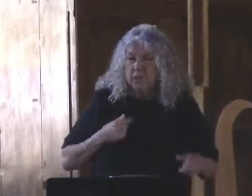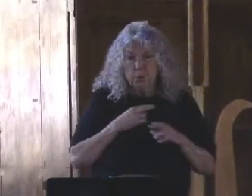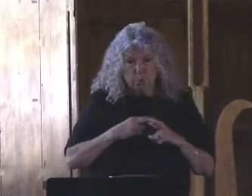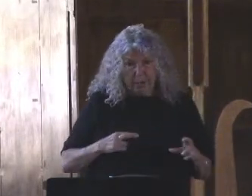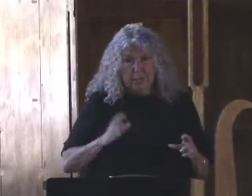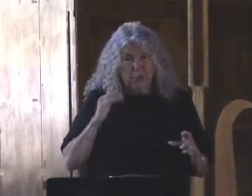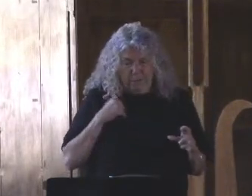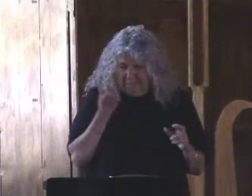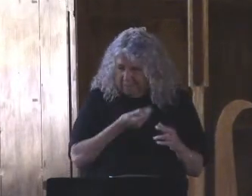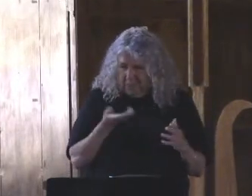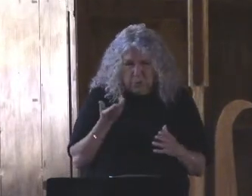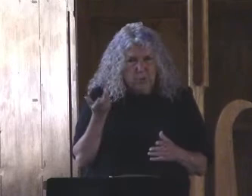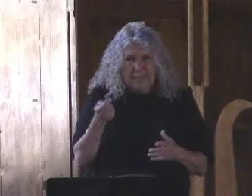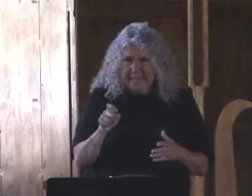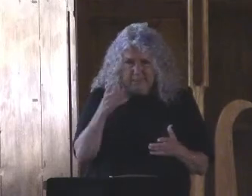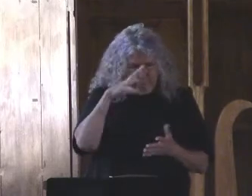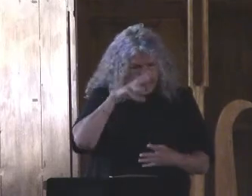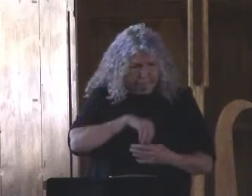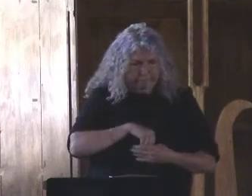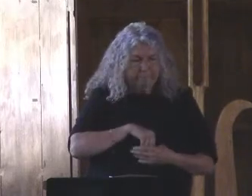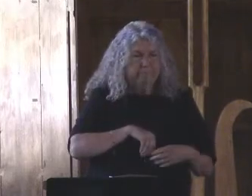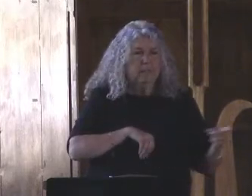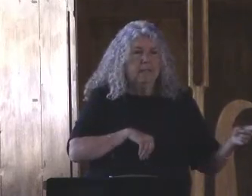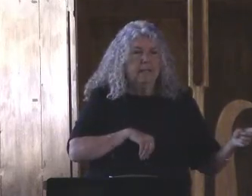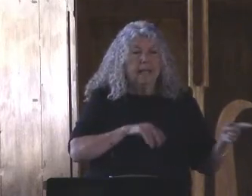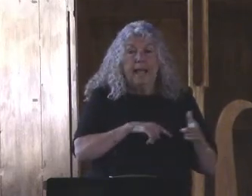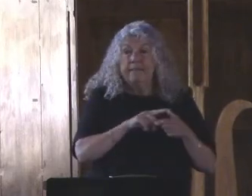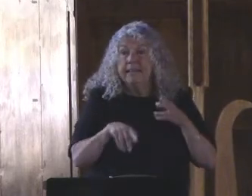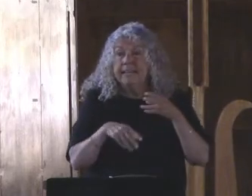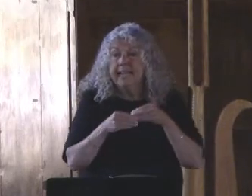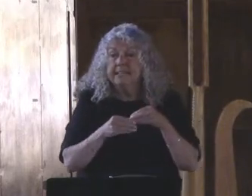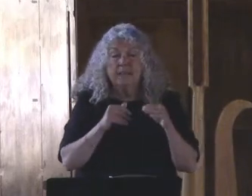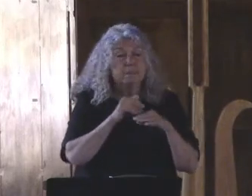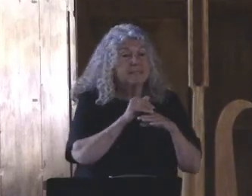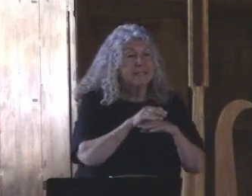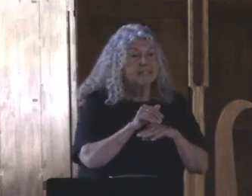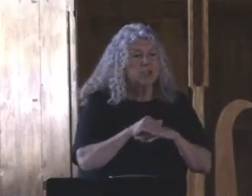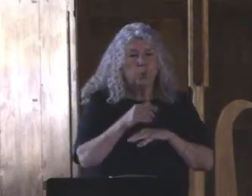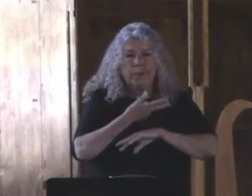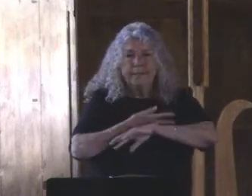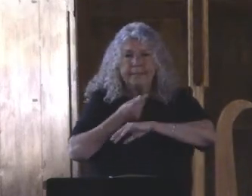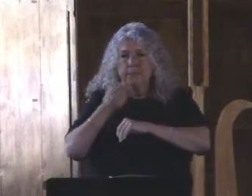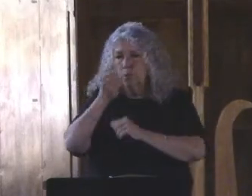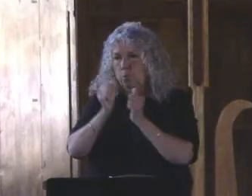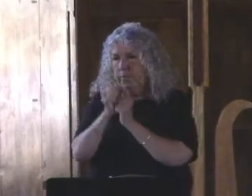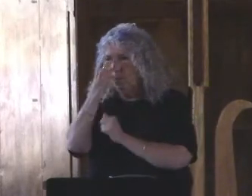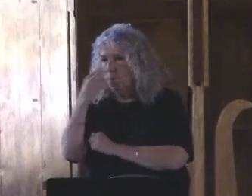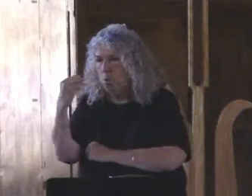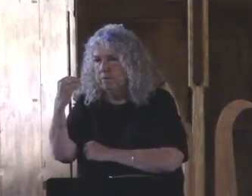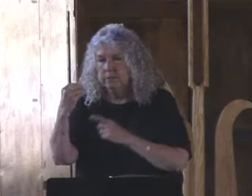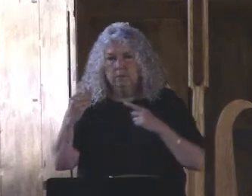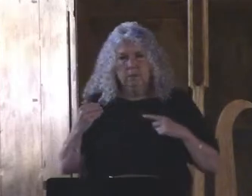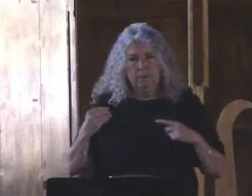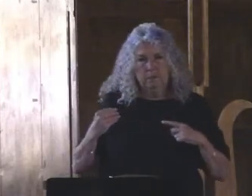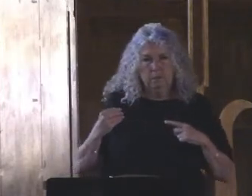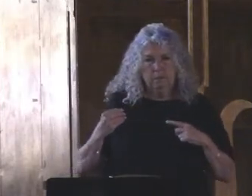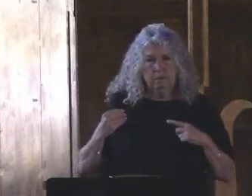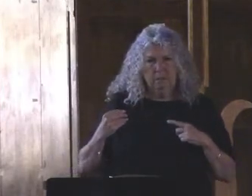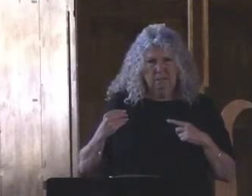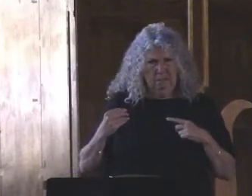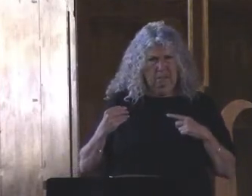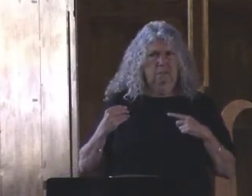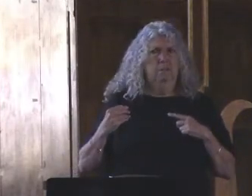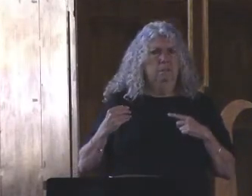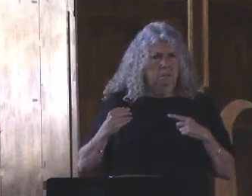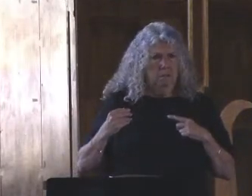ready. You have everything you need. Then he adds, I'm sending you like lambs among the wolves.